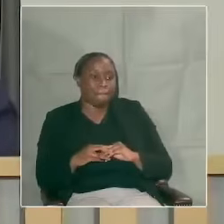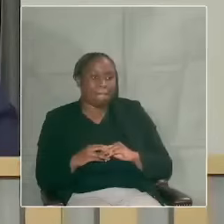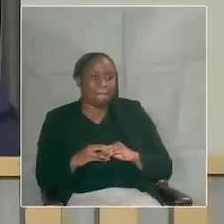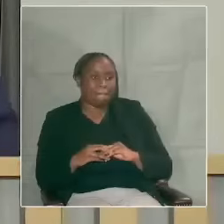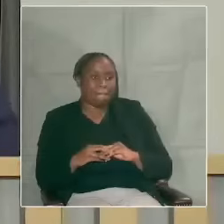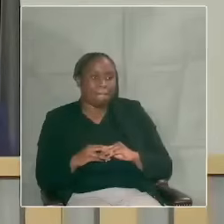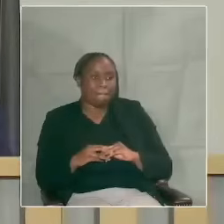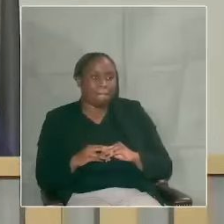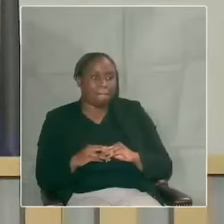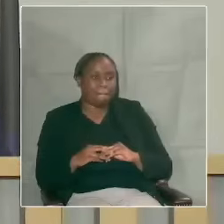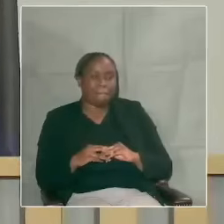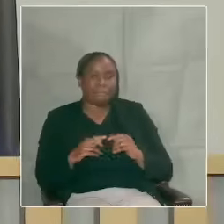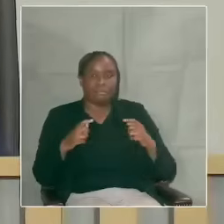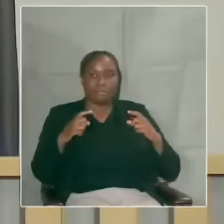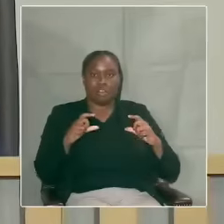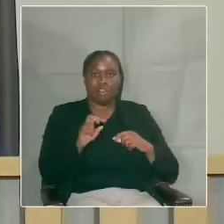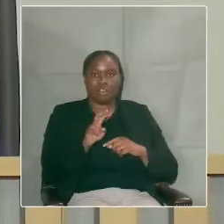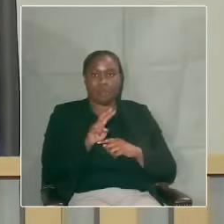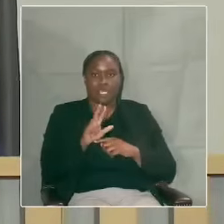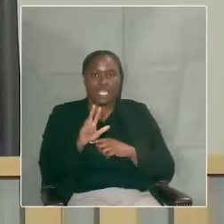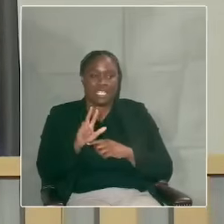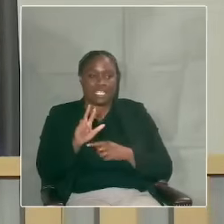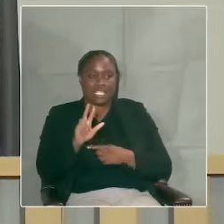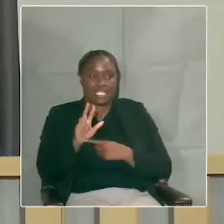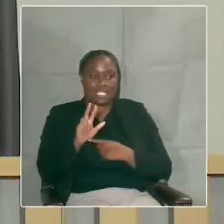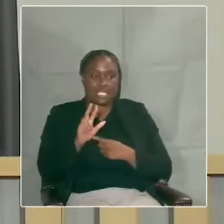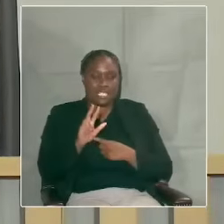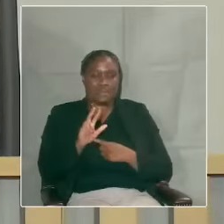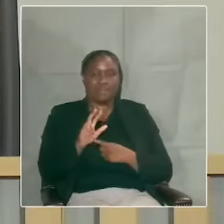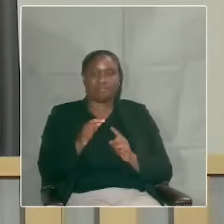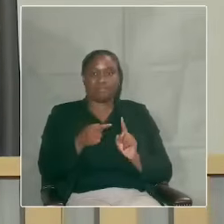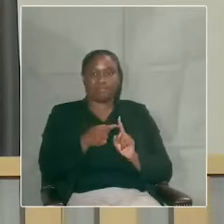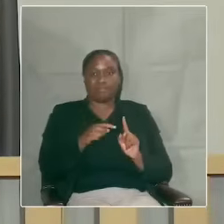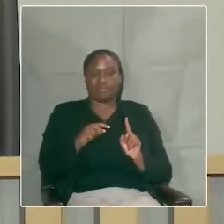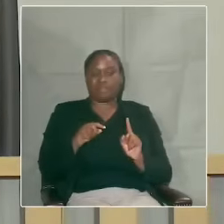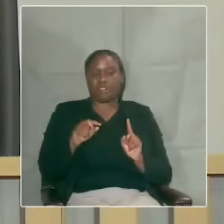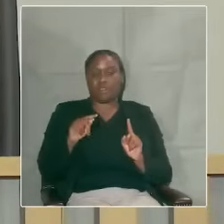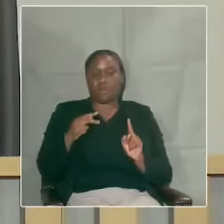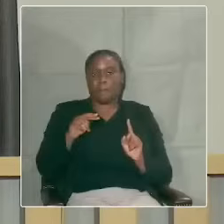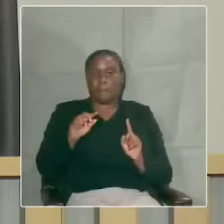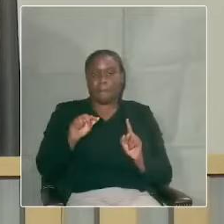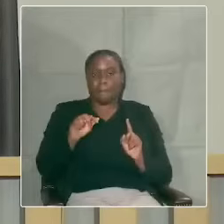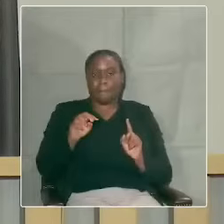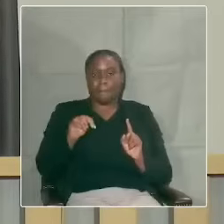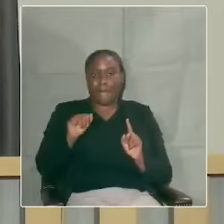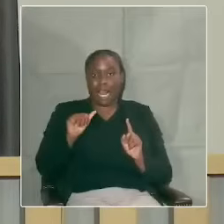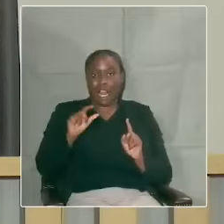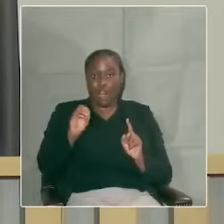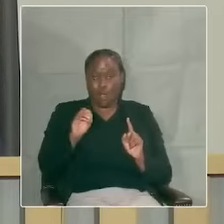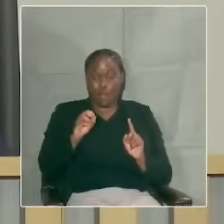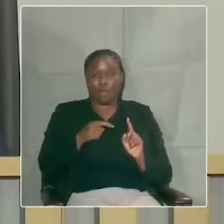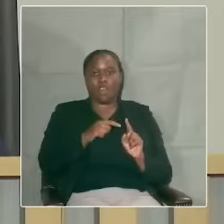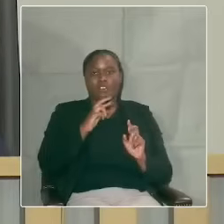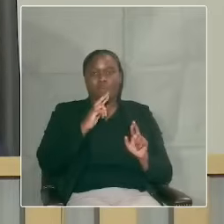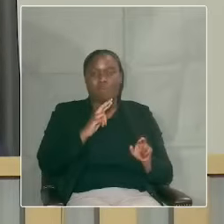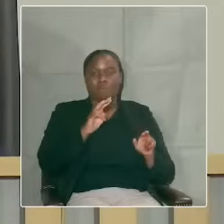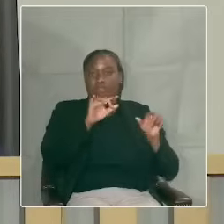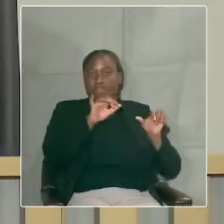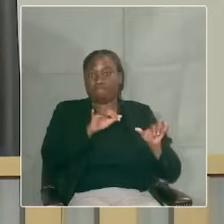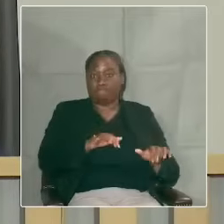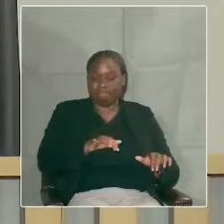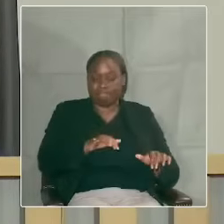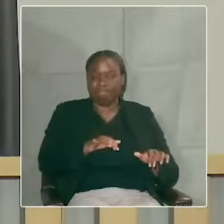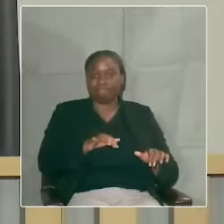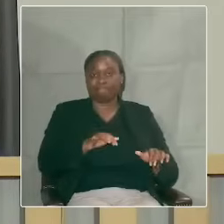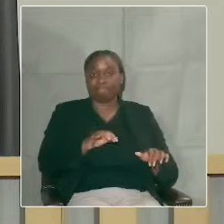Yeah, on paragraph 28, Lieutenant General Dumisani Khumalo prepared the report for